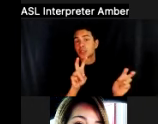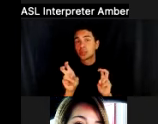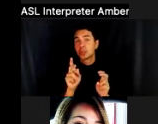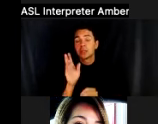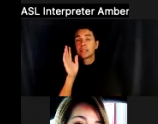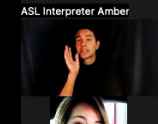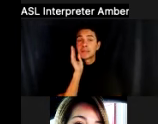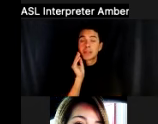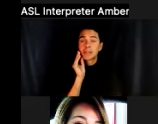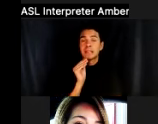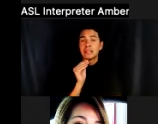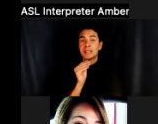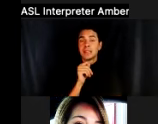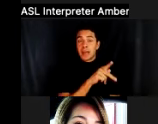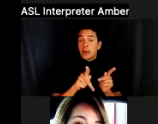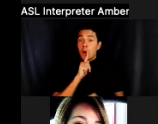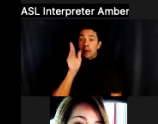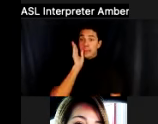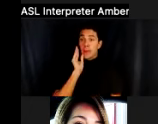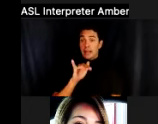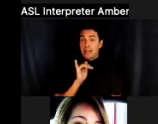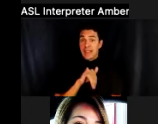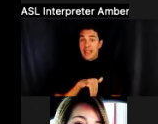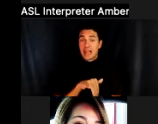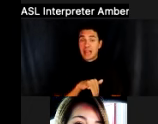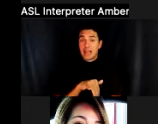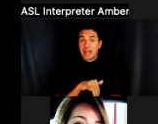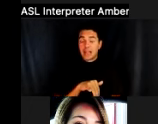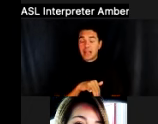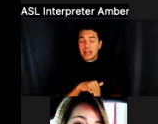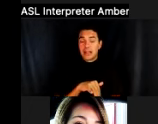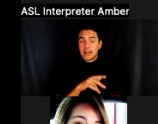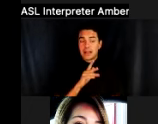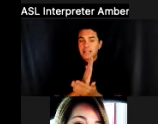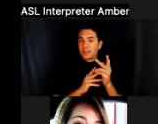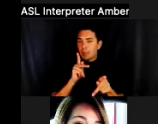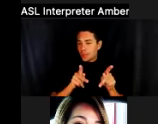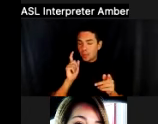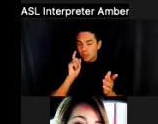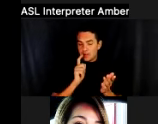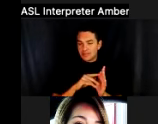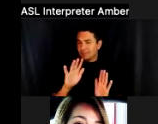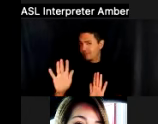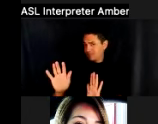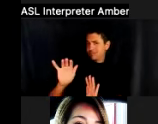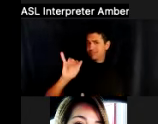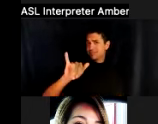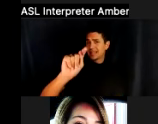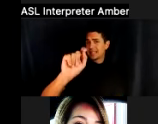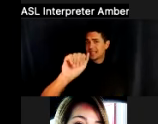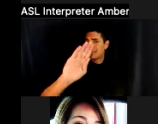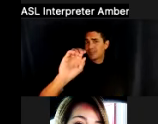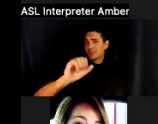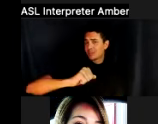experiencing itself, might be something that people can consider to be sort of taboo, and there are reasons for